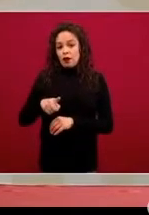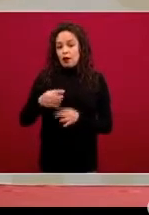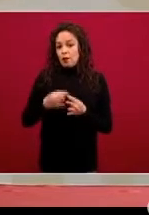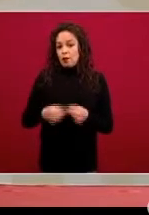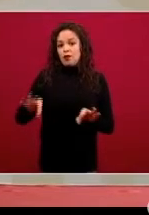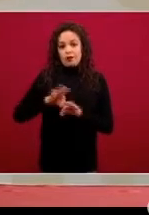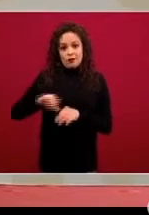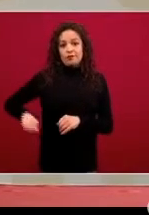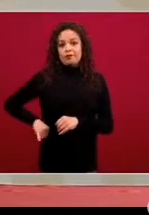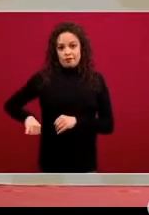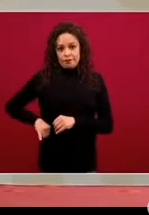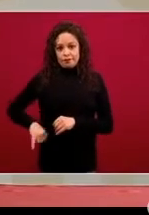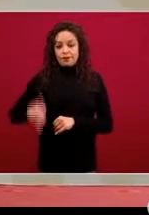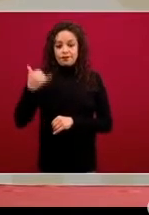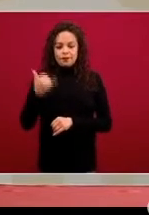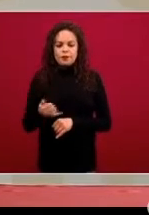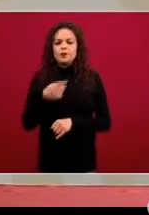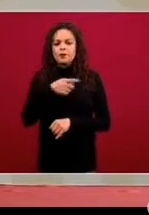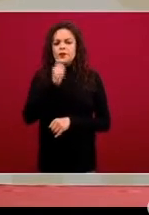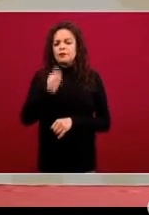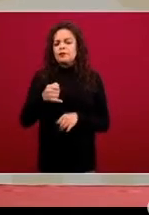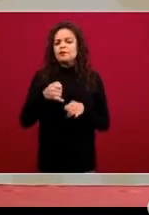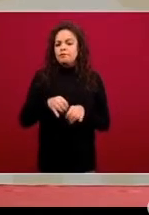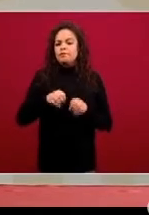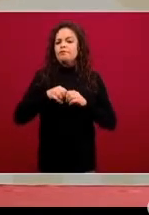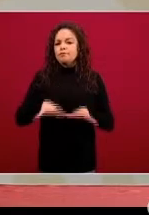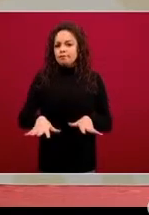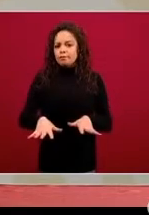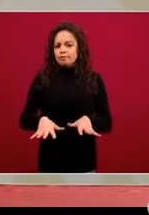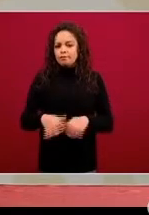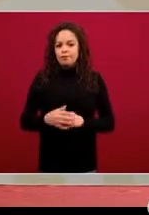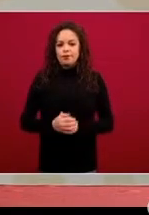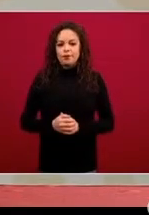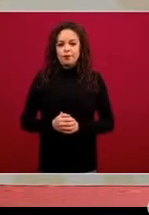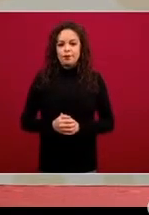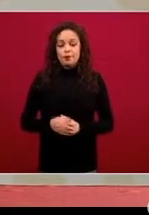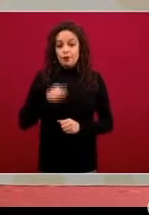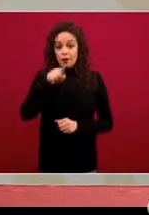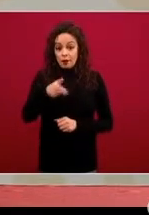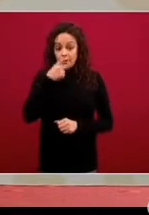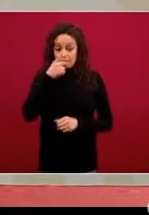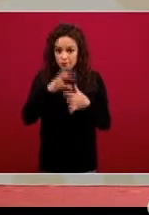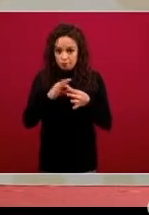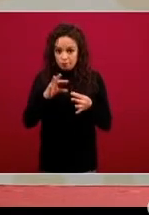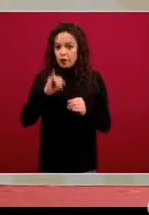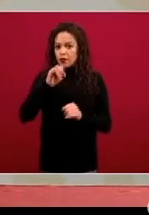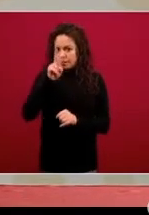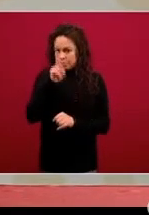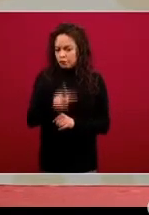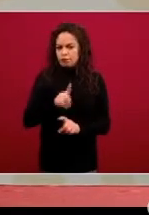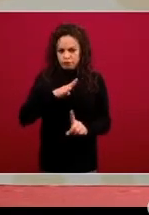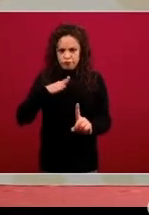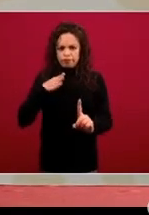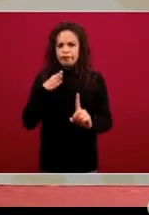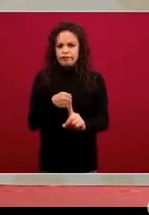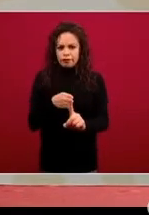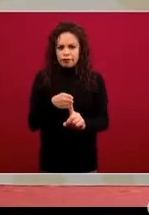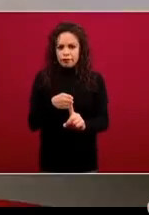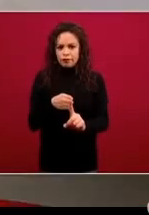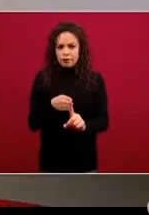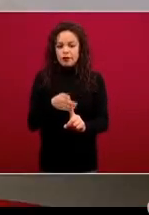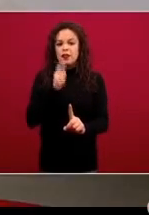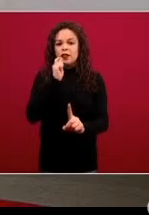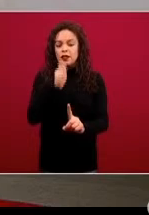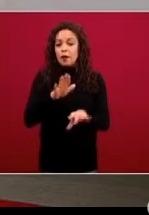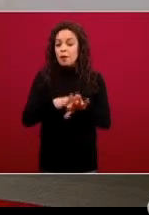I'm just like you were pointing out, the emphasis now is how full are the hospitals?